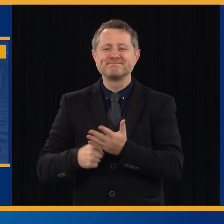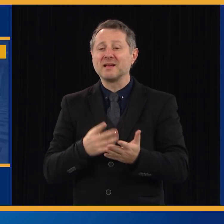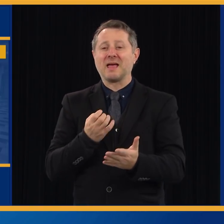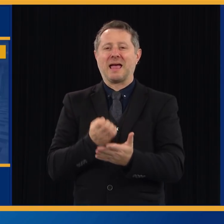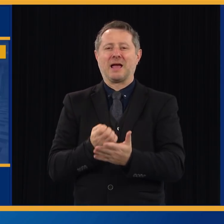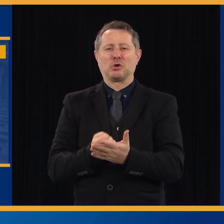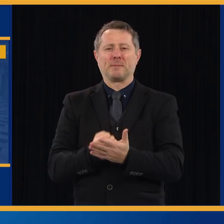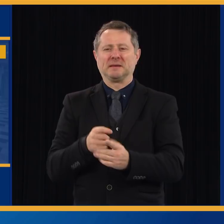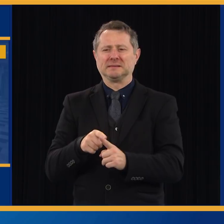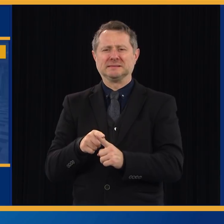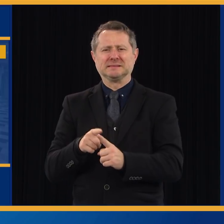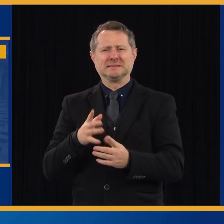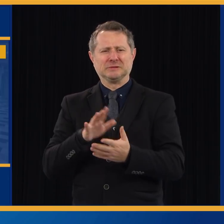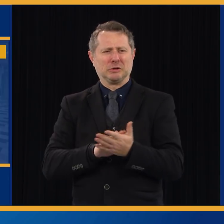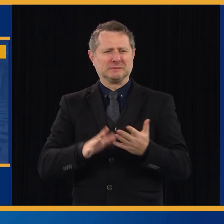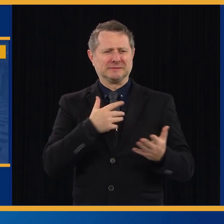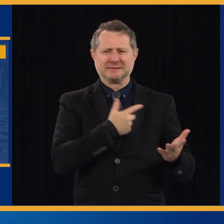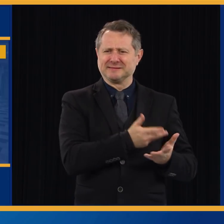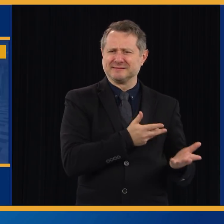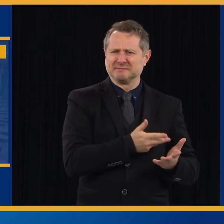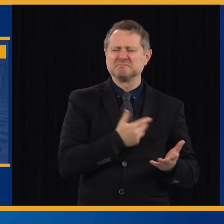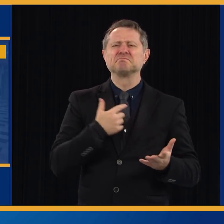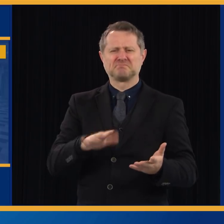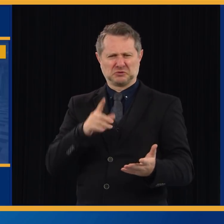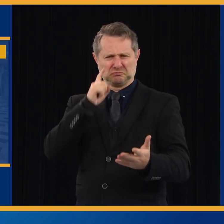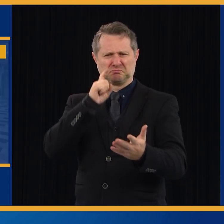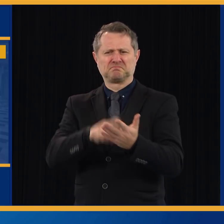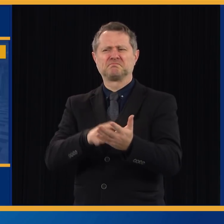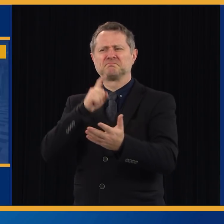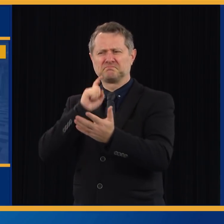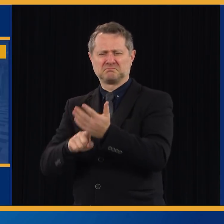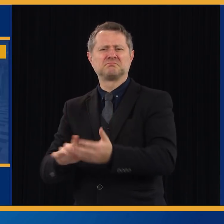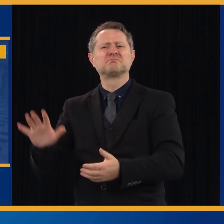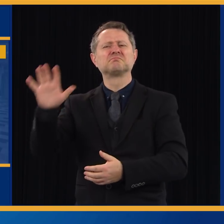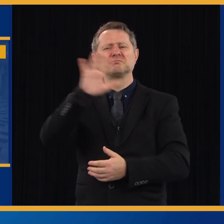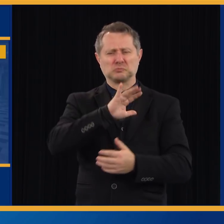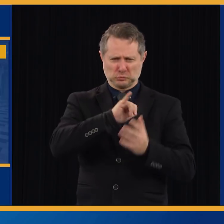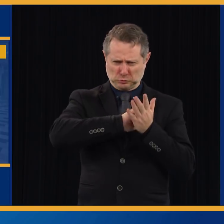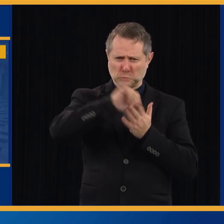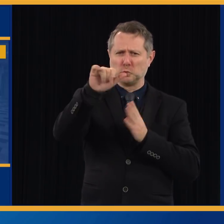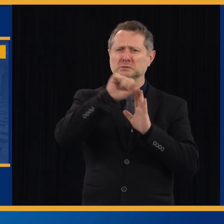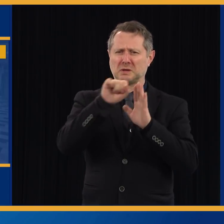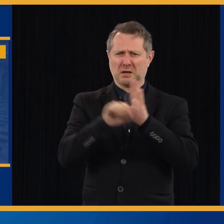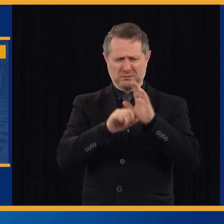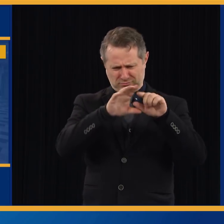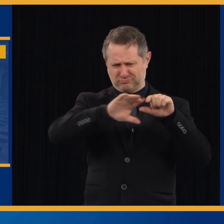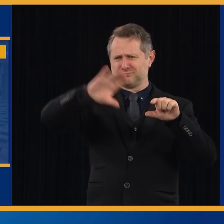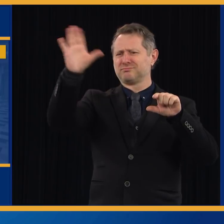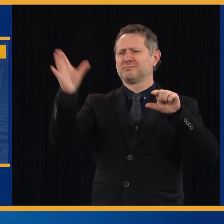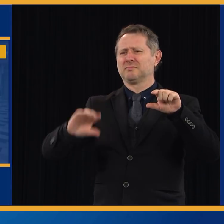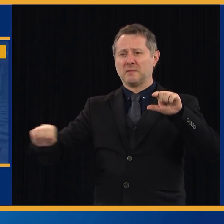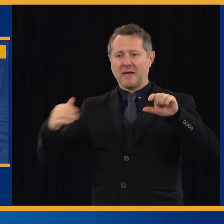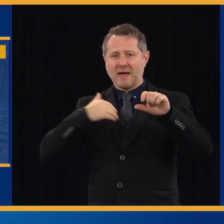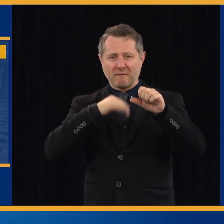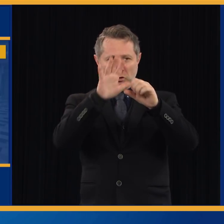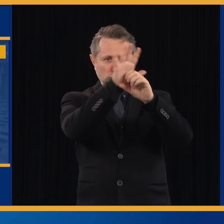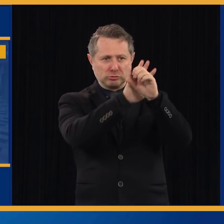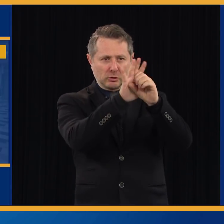we recognized there's one state, yes, but there are regional economies within the